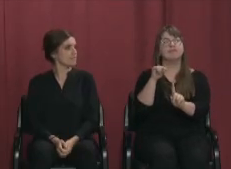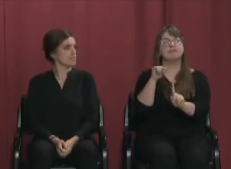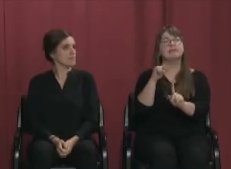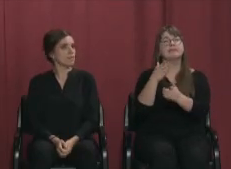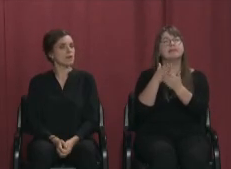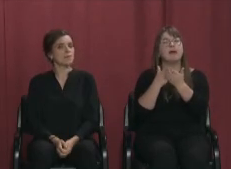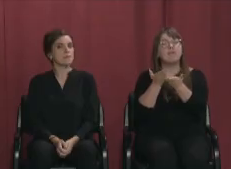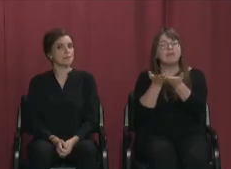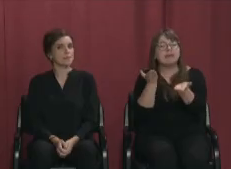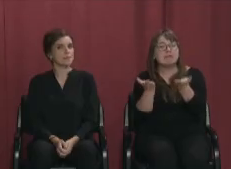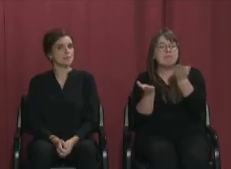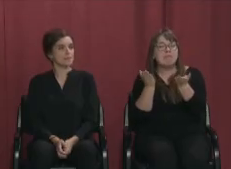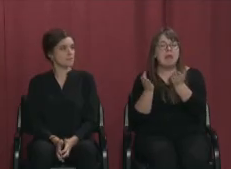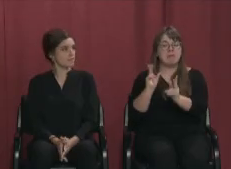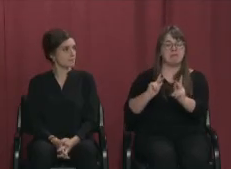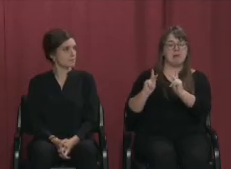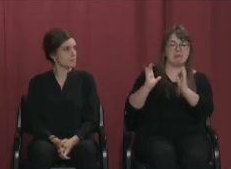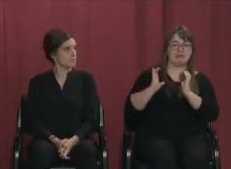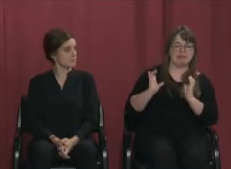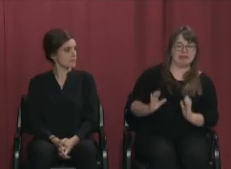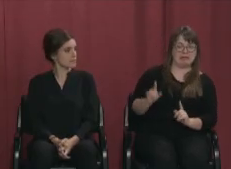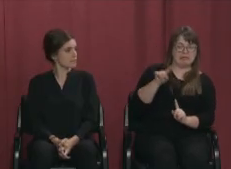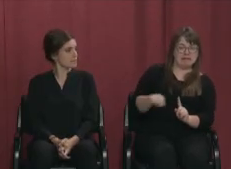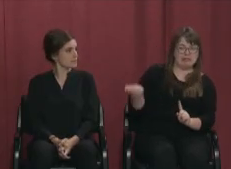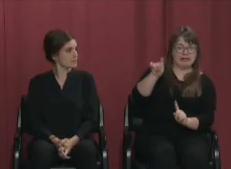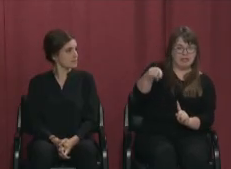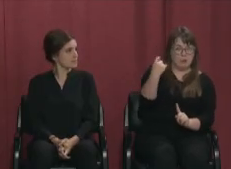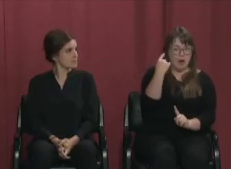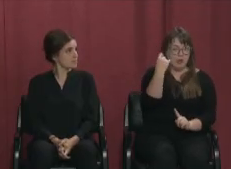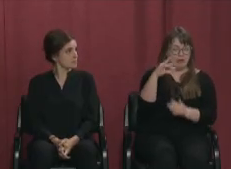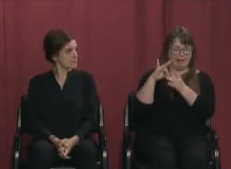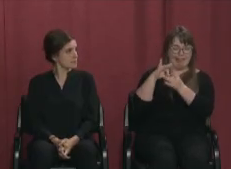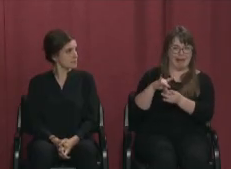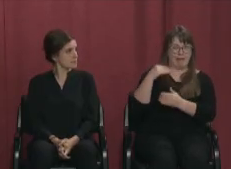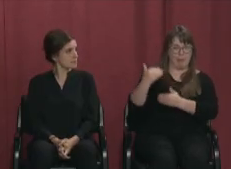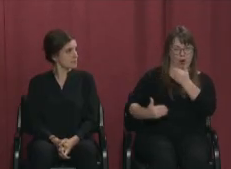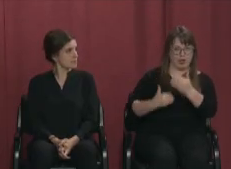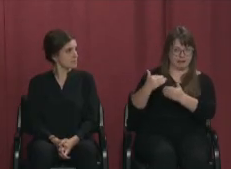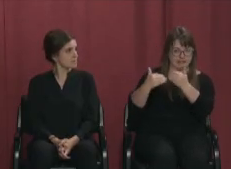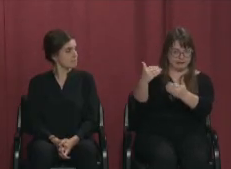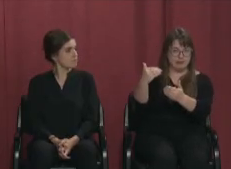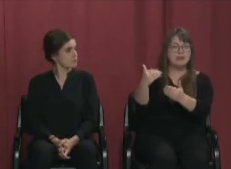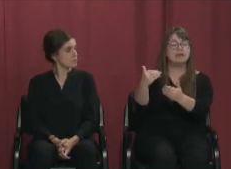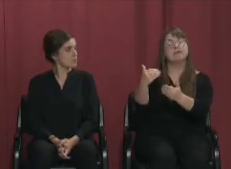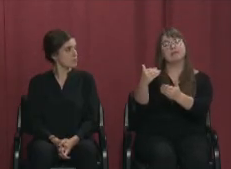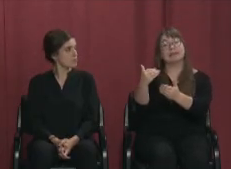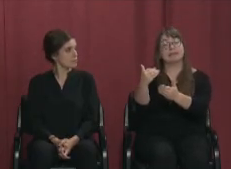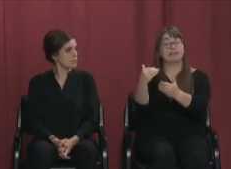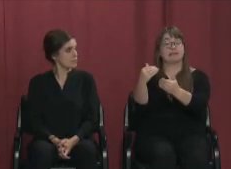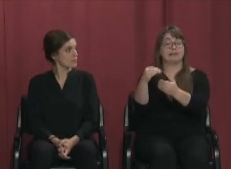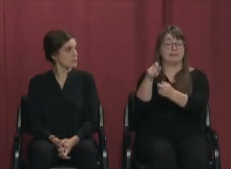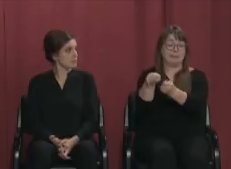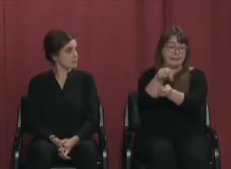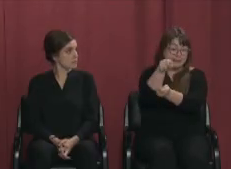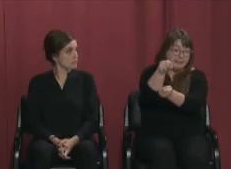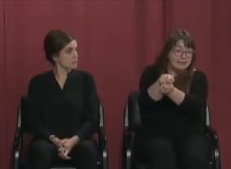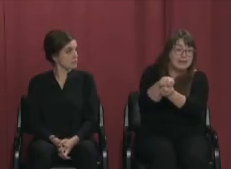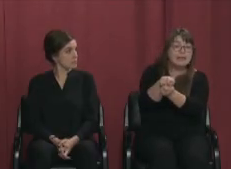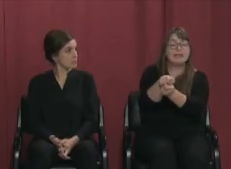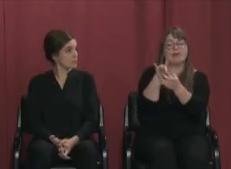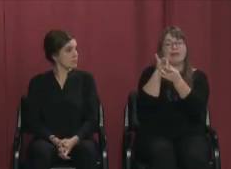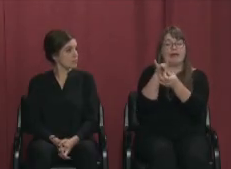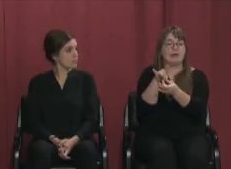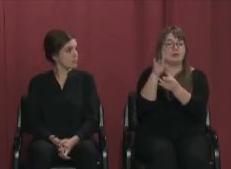citizens need to understand, perhaps, related to this process, especially as it relates to perhaps concerns related to